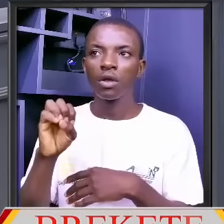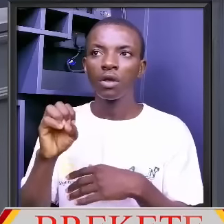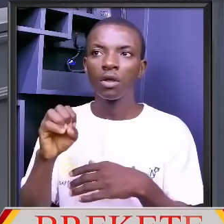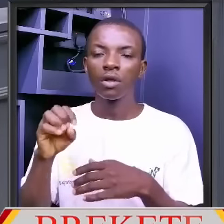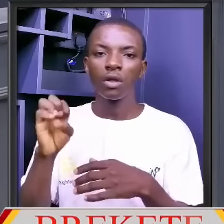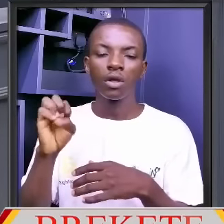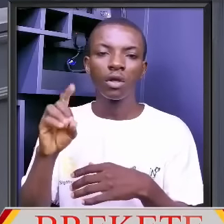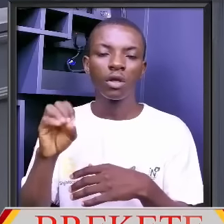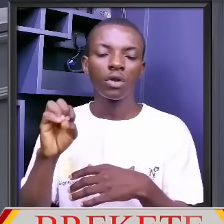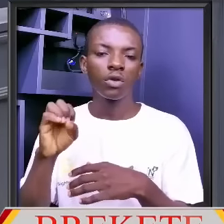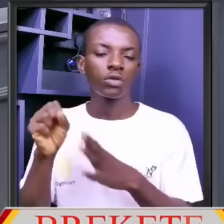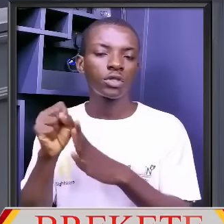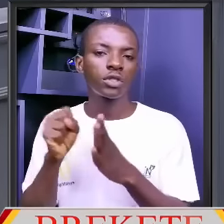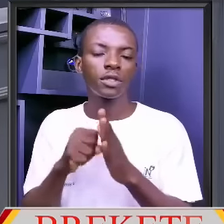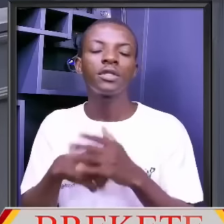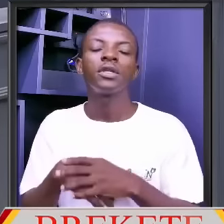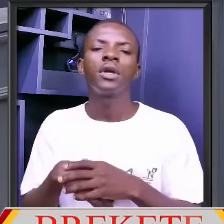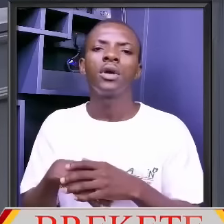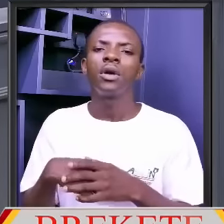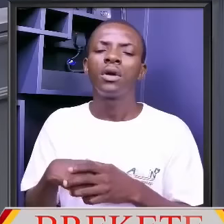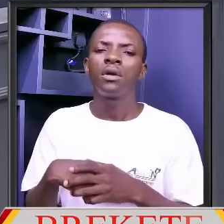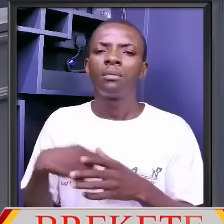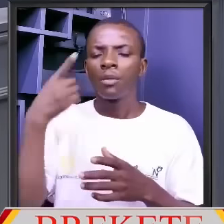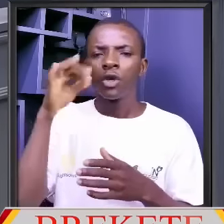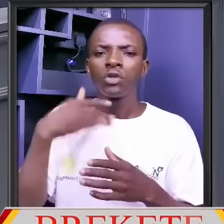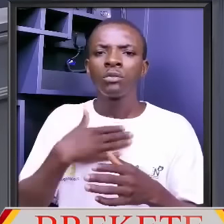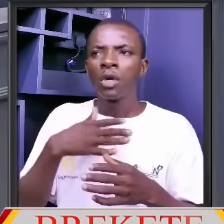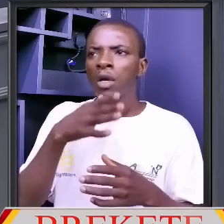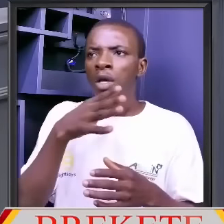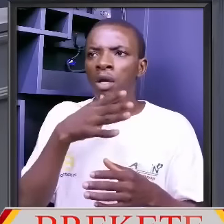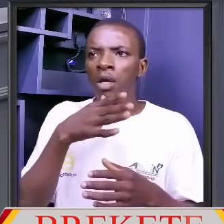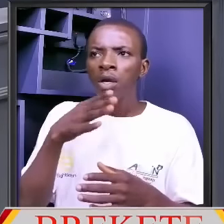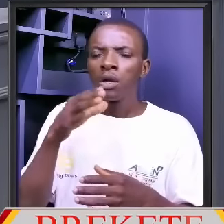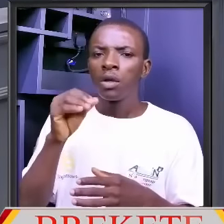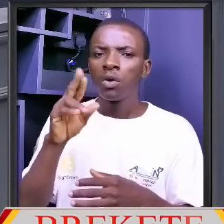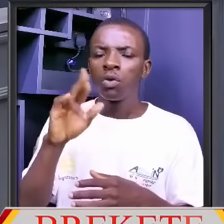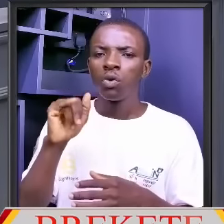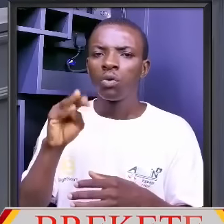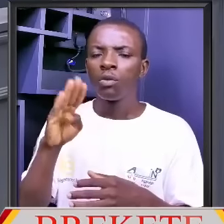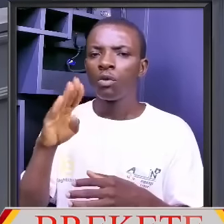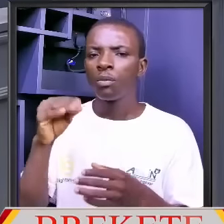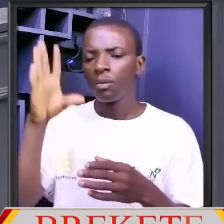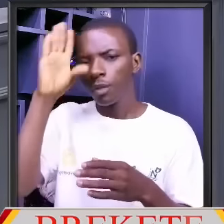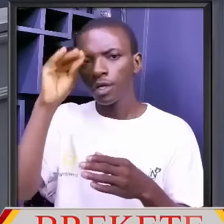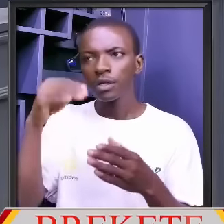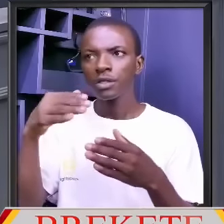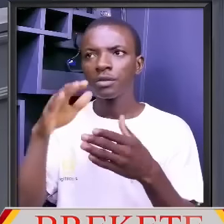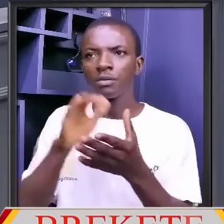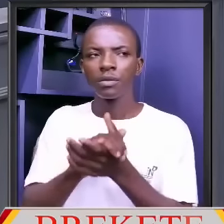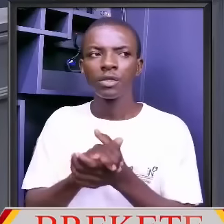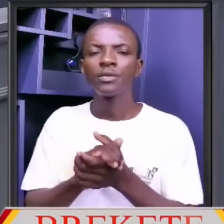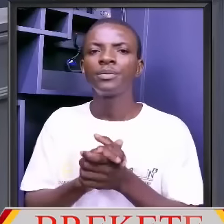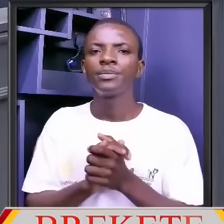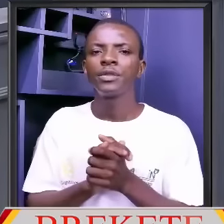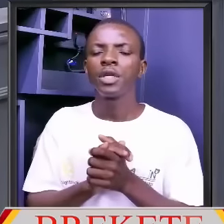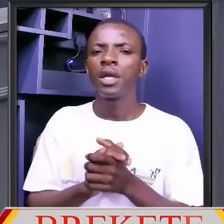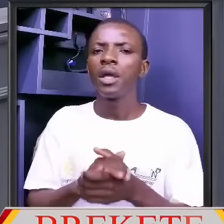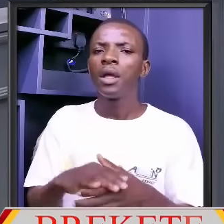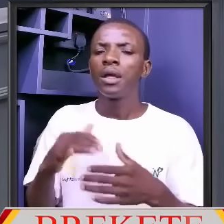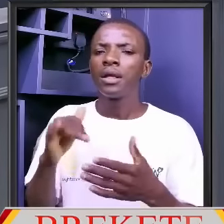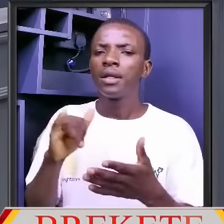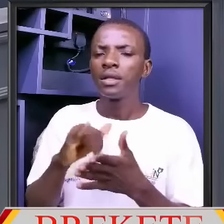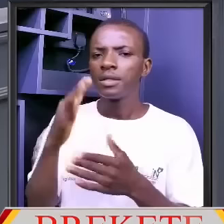Yokoriomo, for Edo State. Mm. So because my mama now robo man marry. So